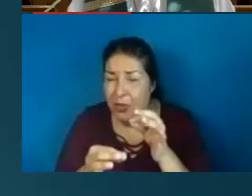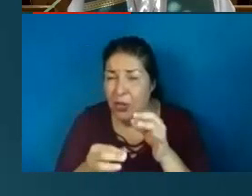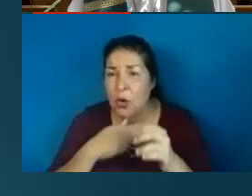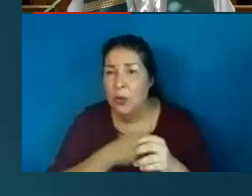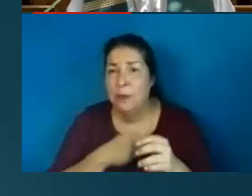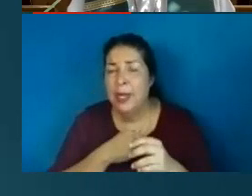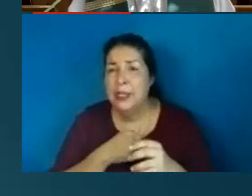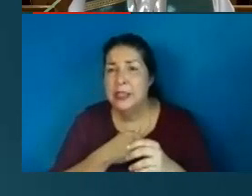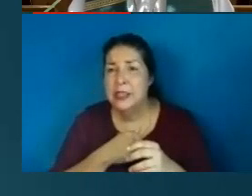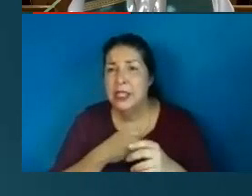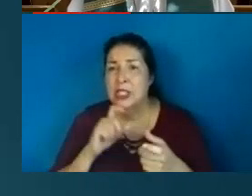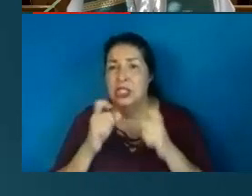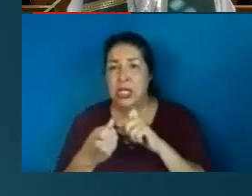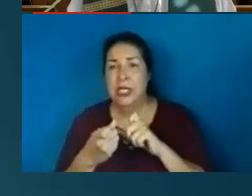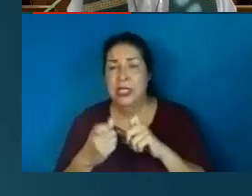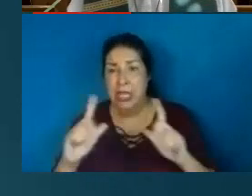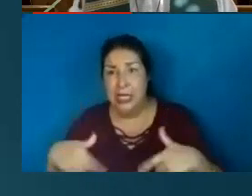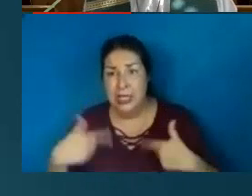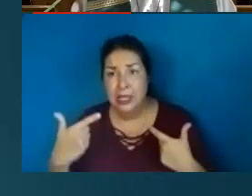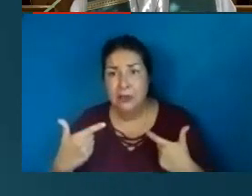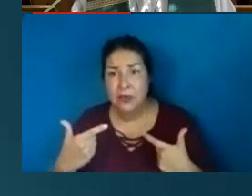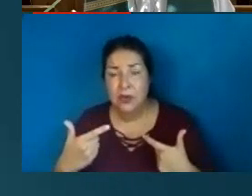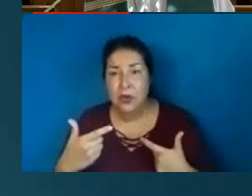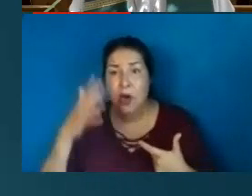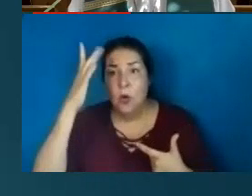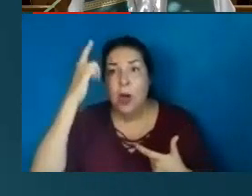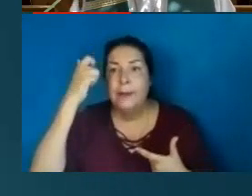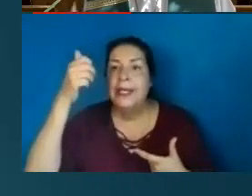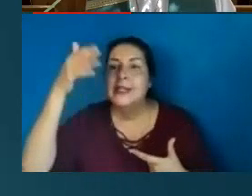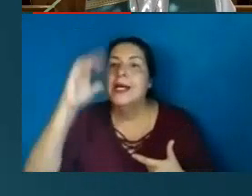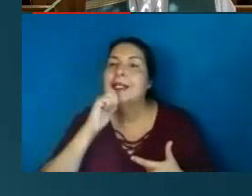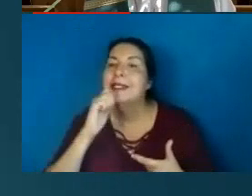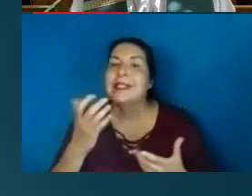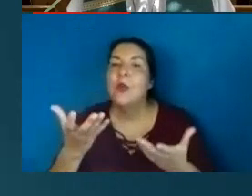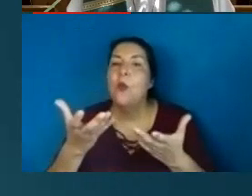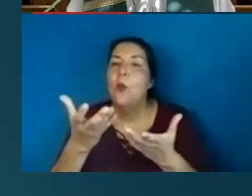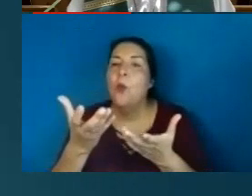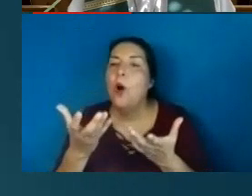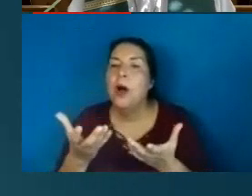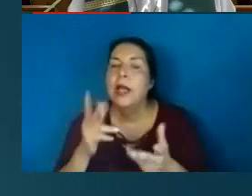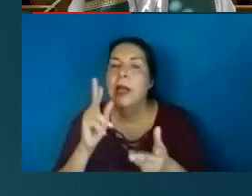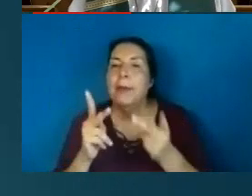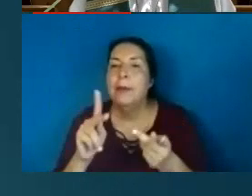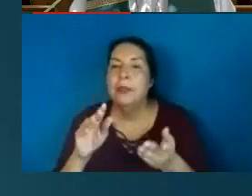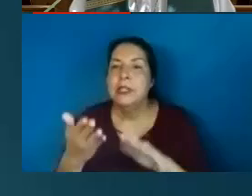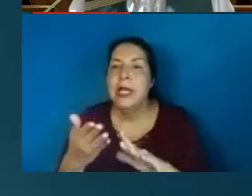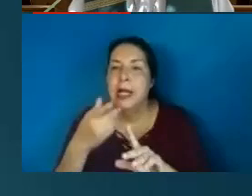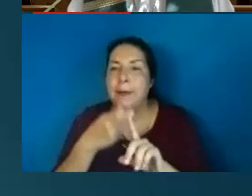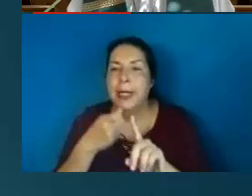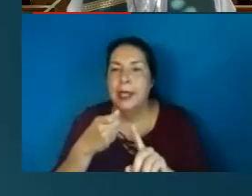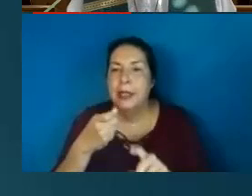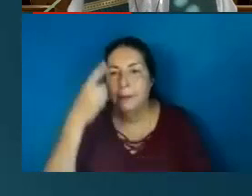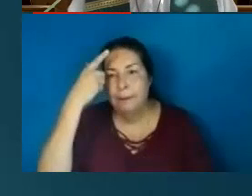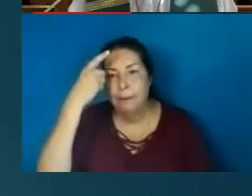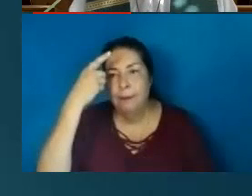to live because he does not want anyone to die in their sins and thus be eternally condemned. He does